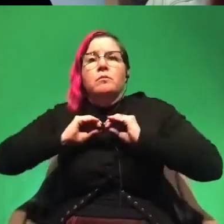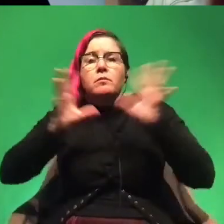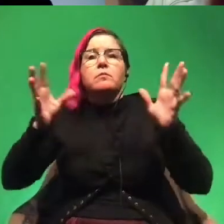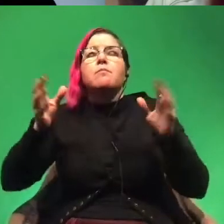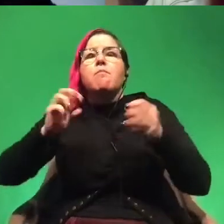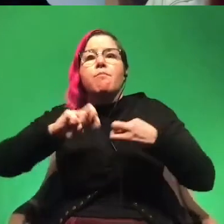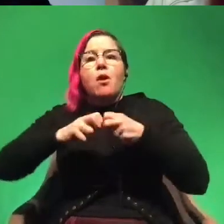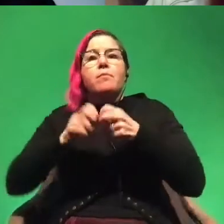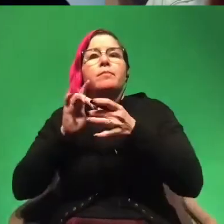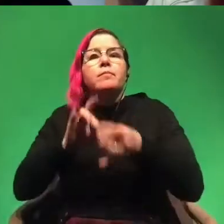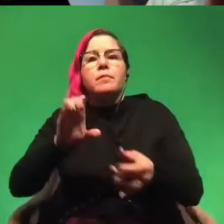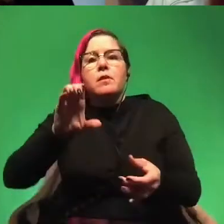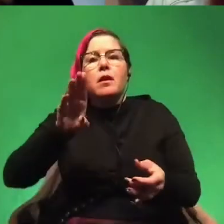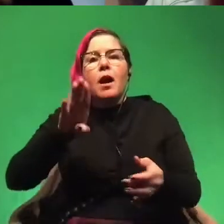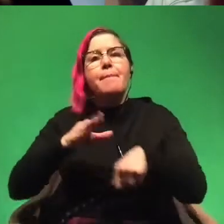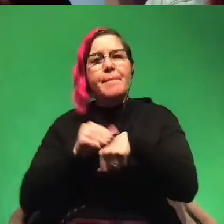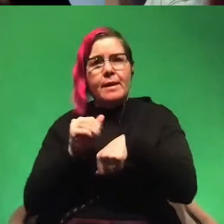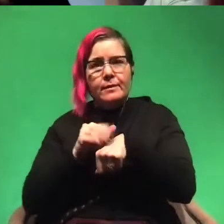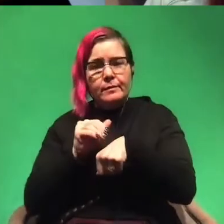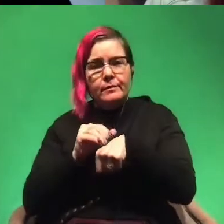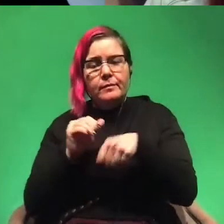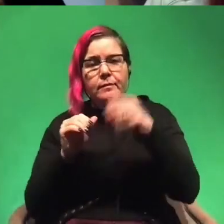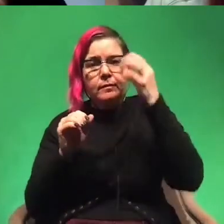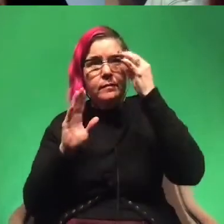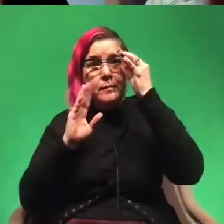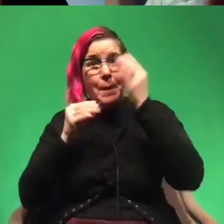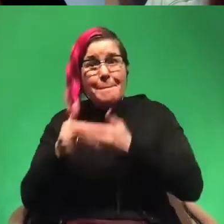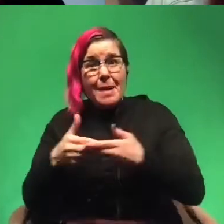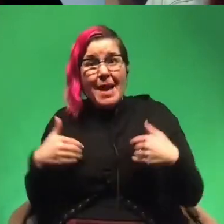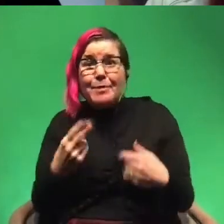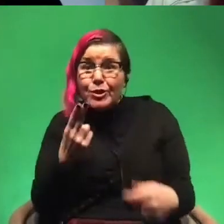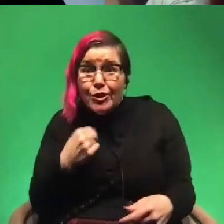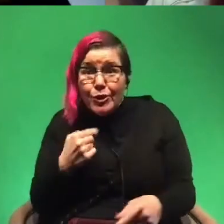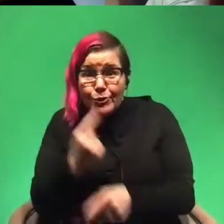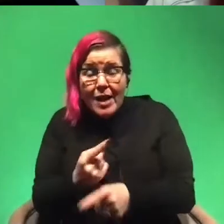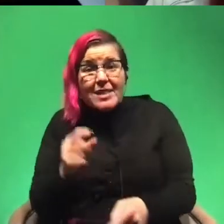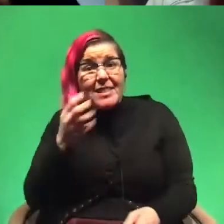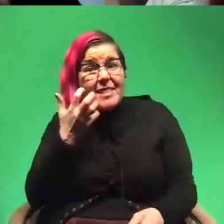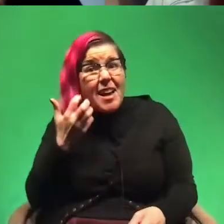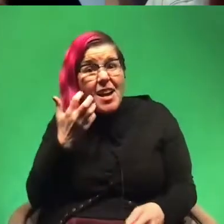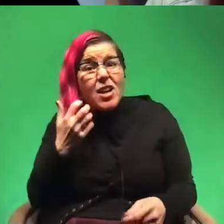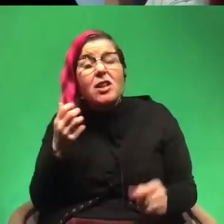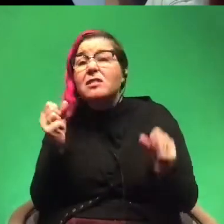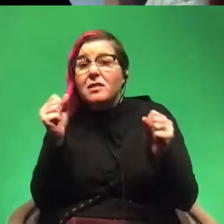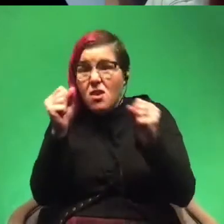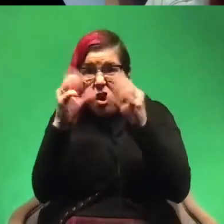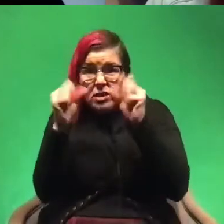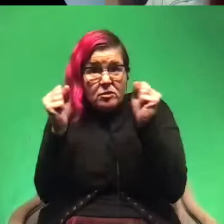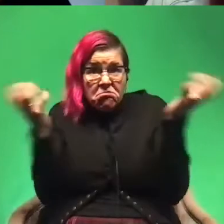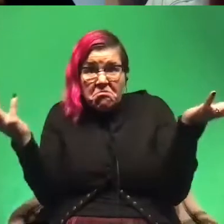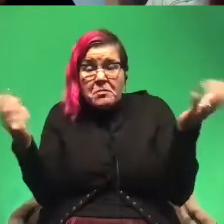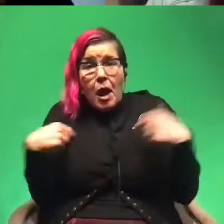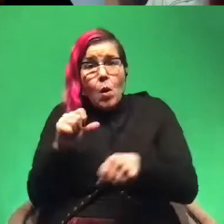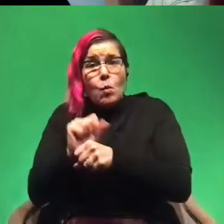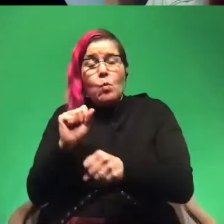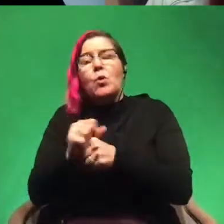that's associated with cub petting. And you know, baby animals are cute, man. Like, tigers are awesome. I worked at the